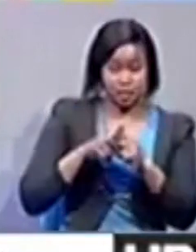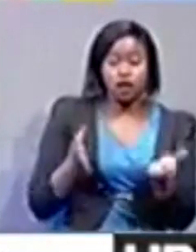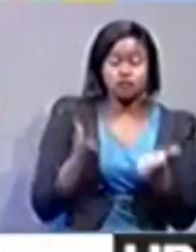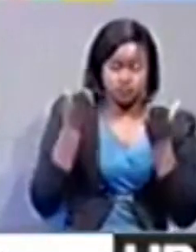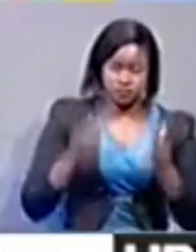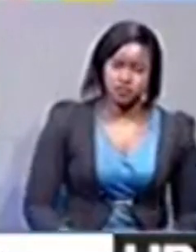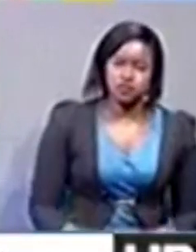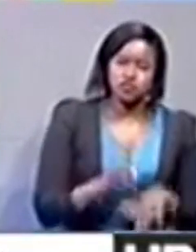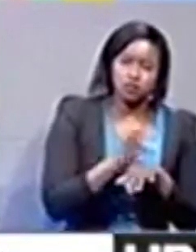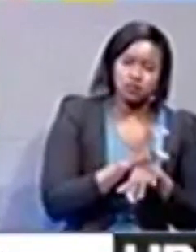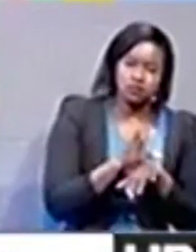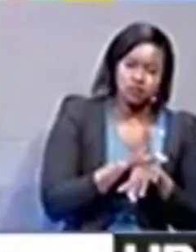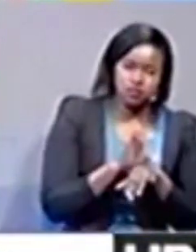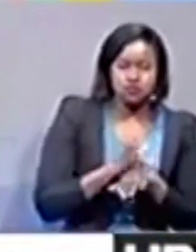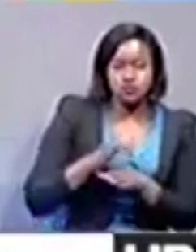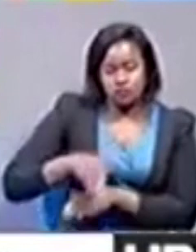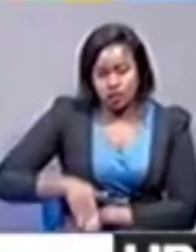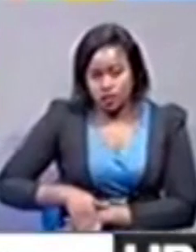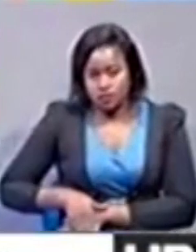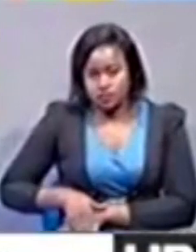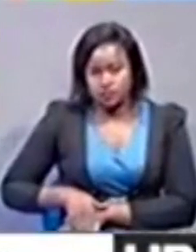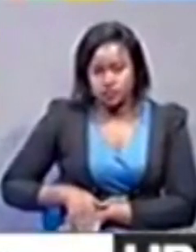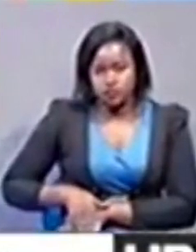Congo, South Sudan,